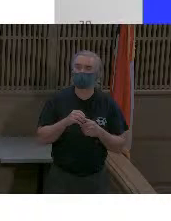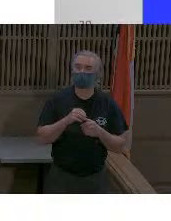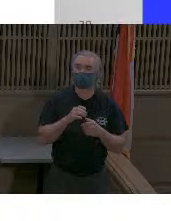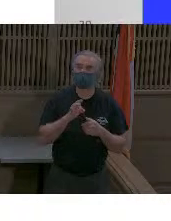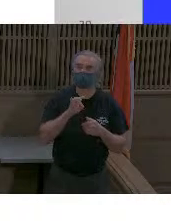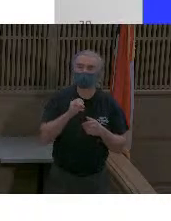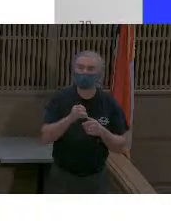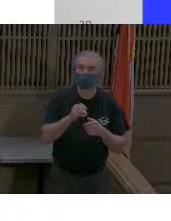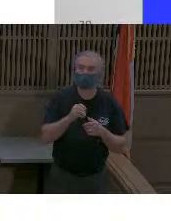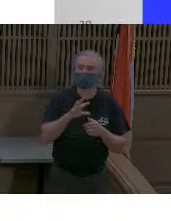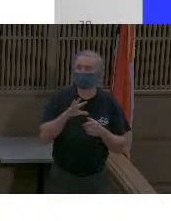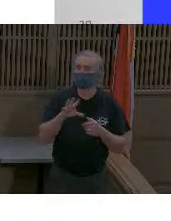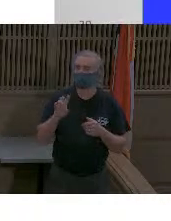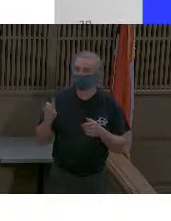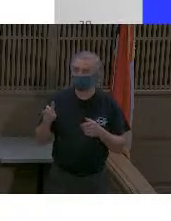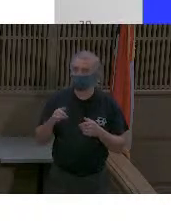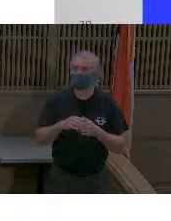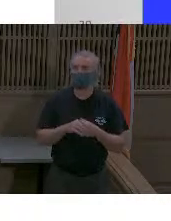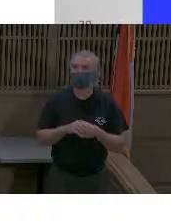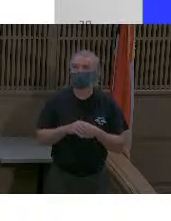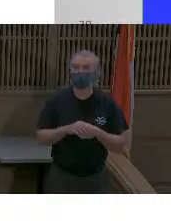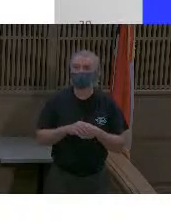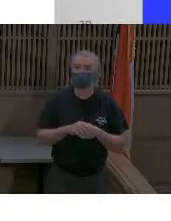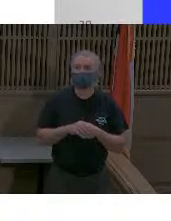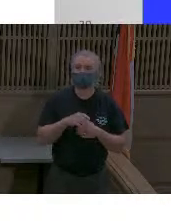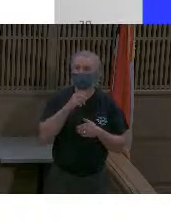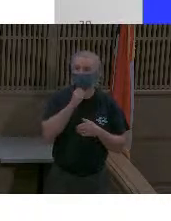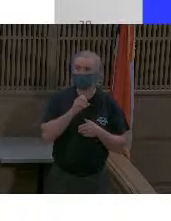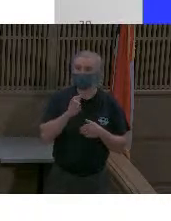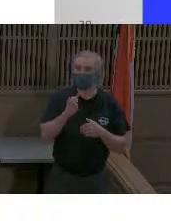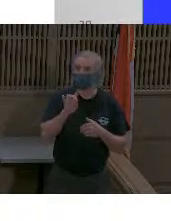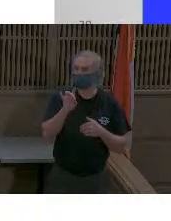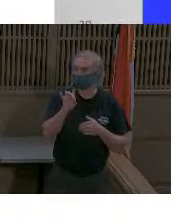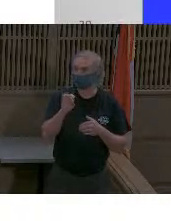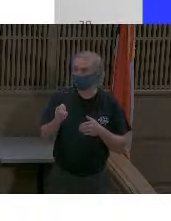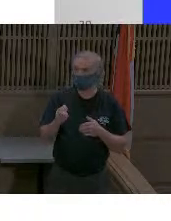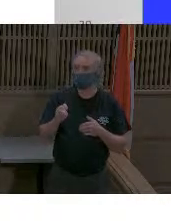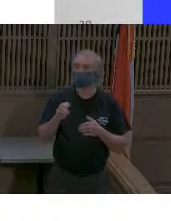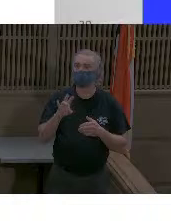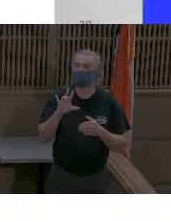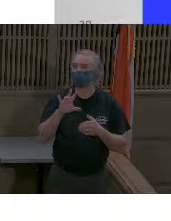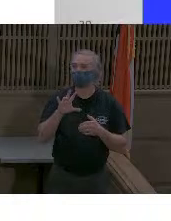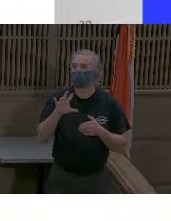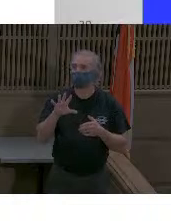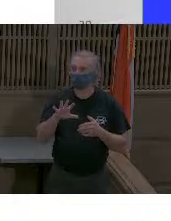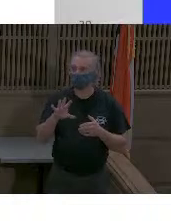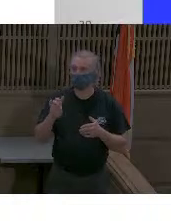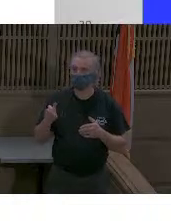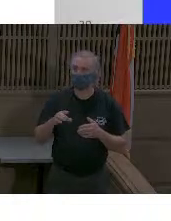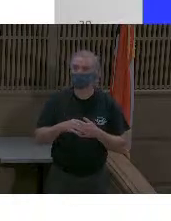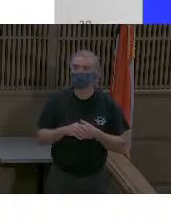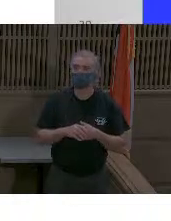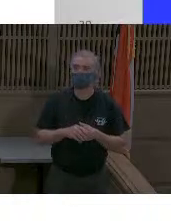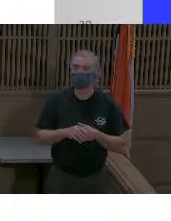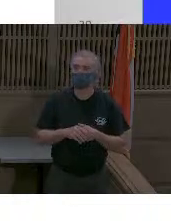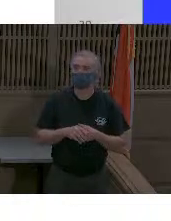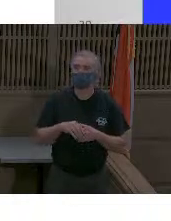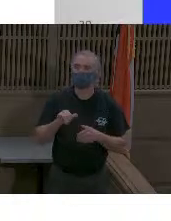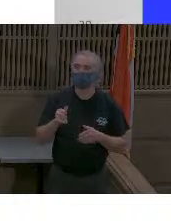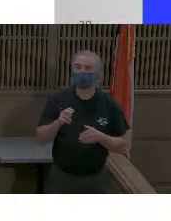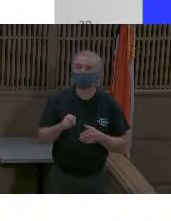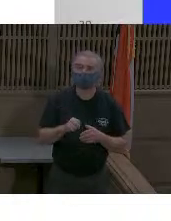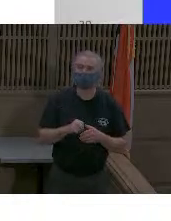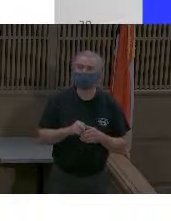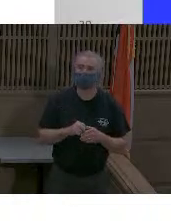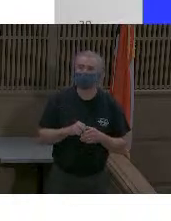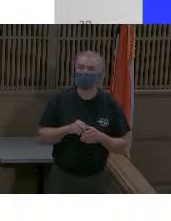Again, I like to look at the month sometime. January we wind up with 38 deaths, similar to what we